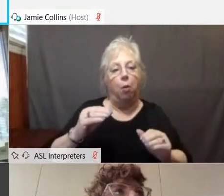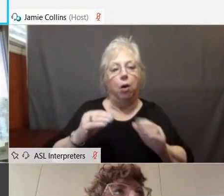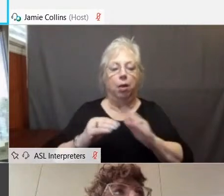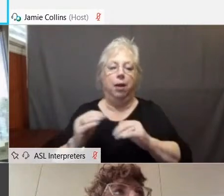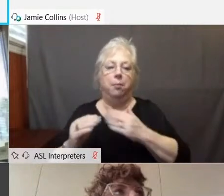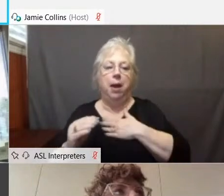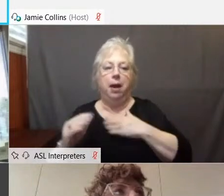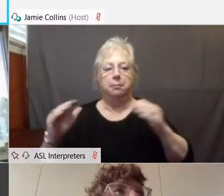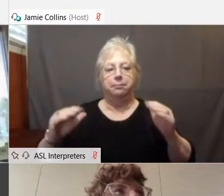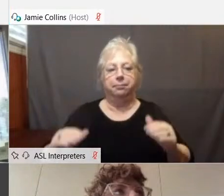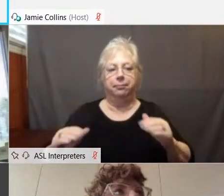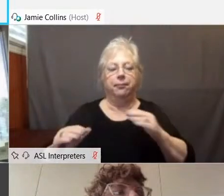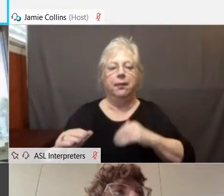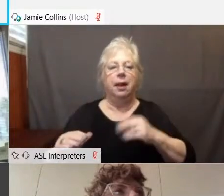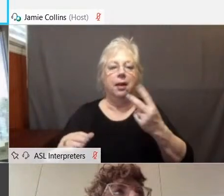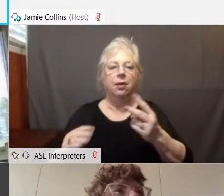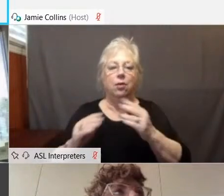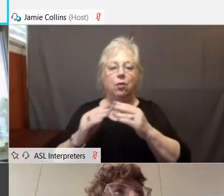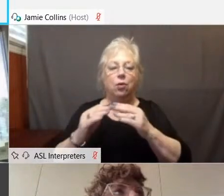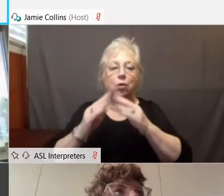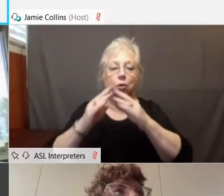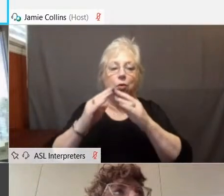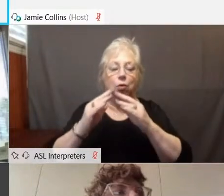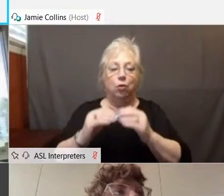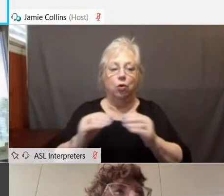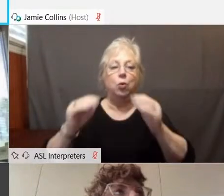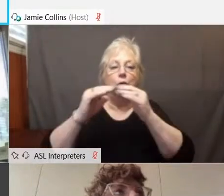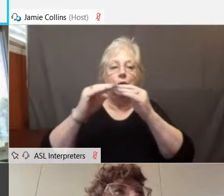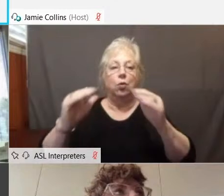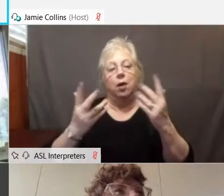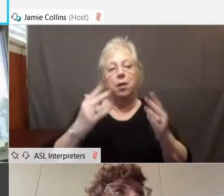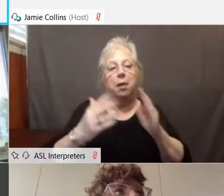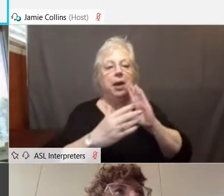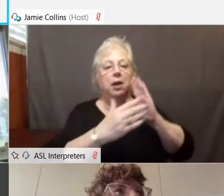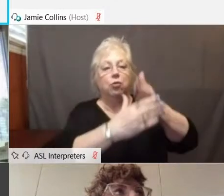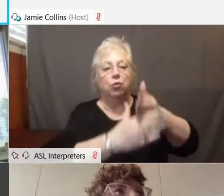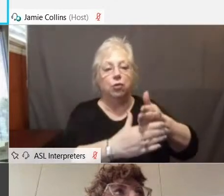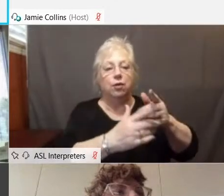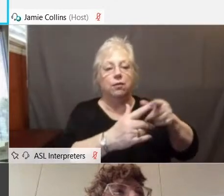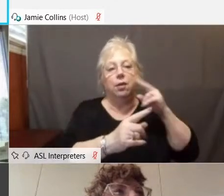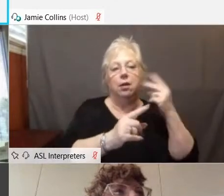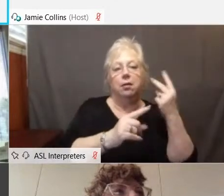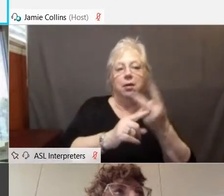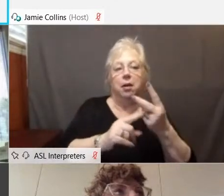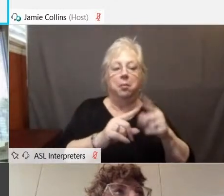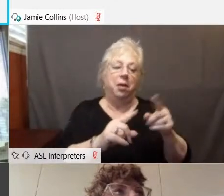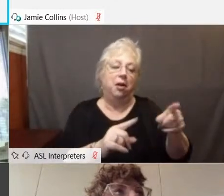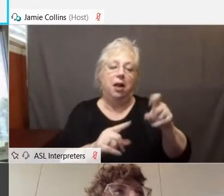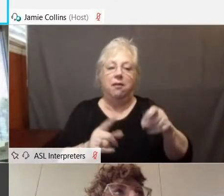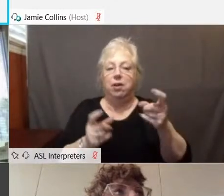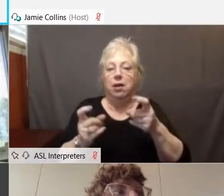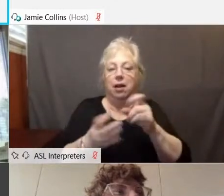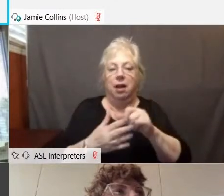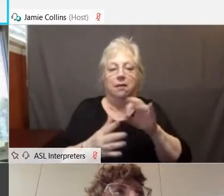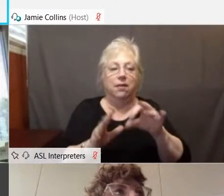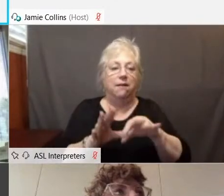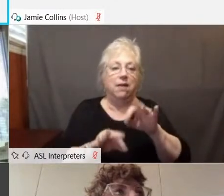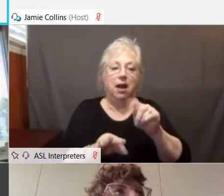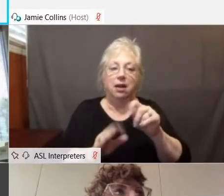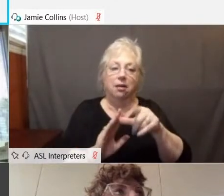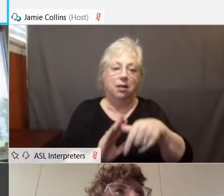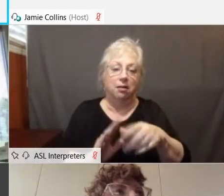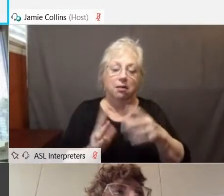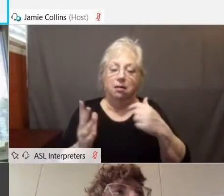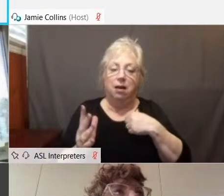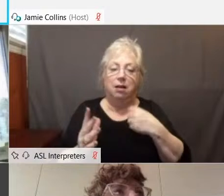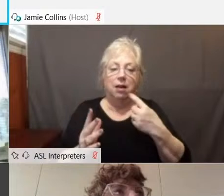two-story building might be obtrusive to them, but I guess that's their issue that they're going to have to deal with if they're going to find out about it later. I just wanted to,